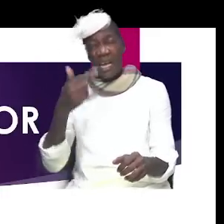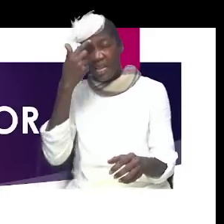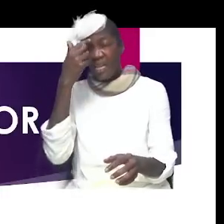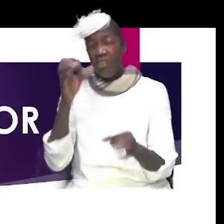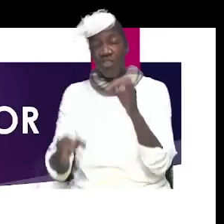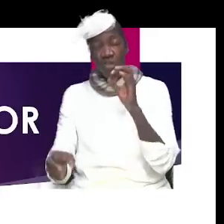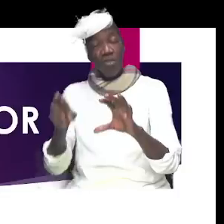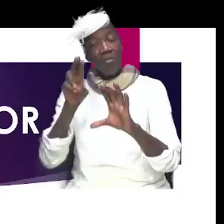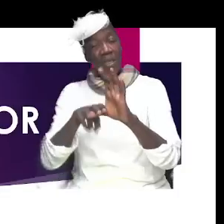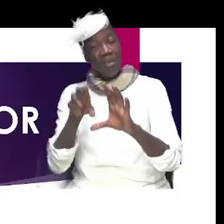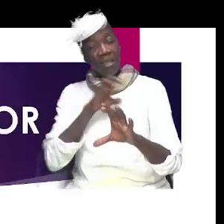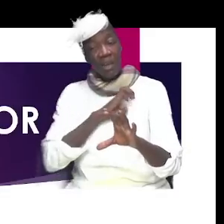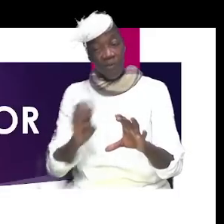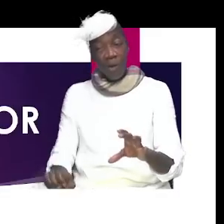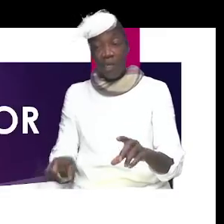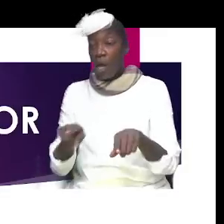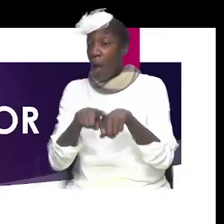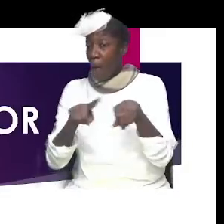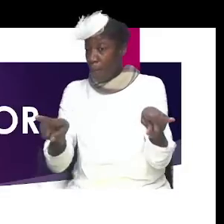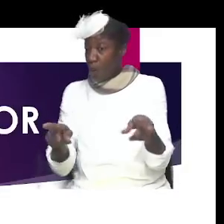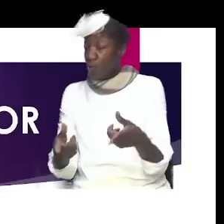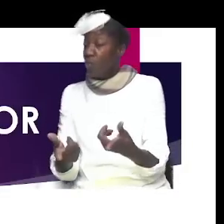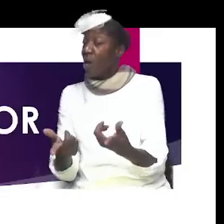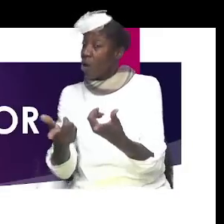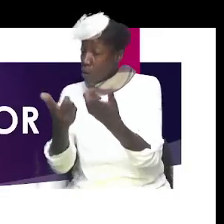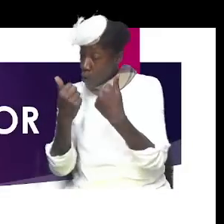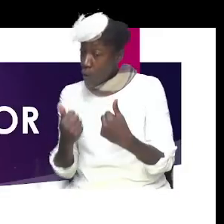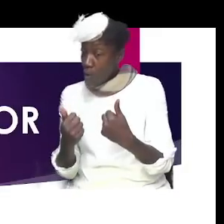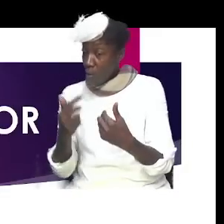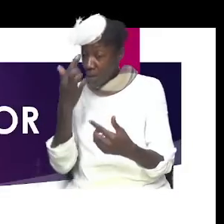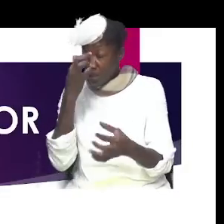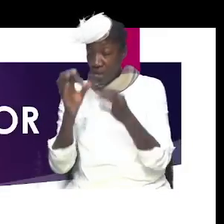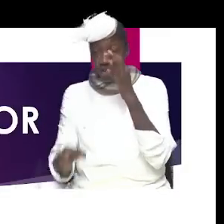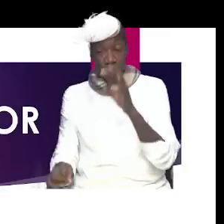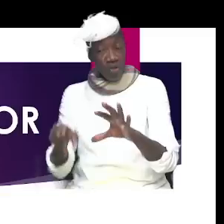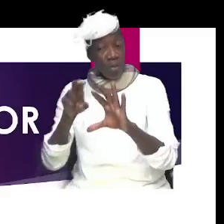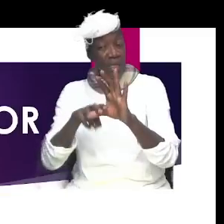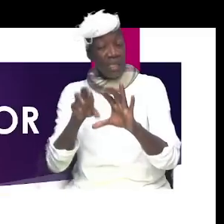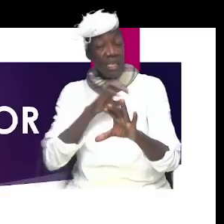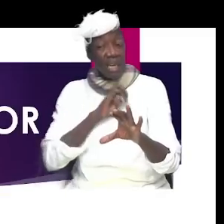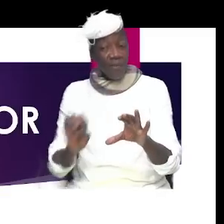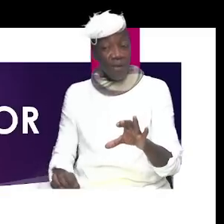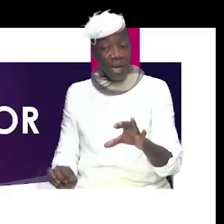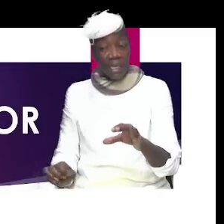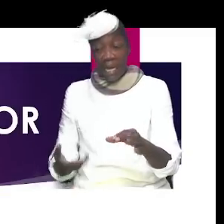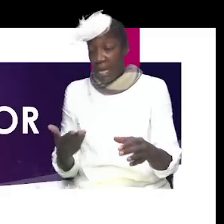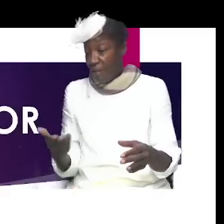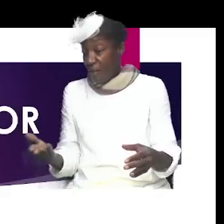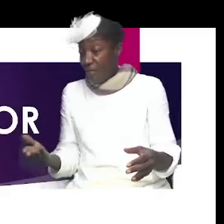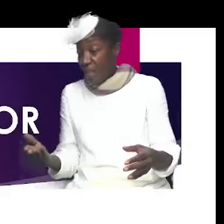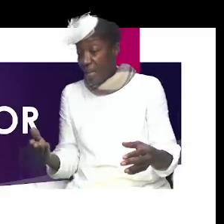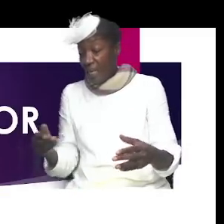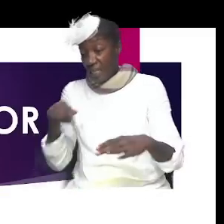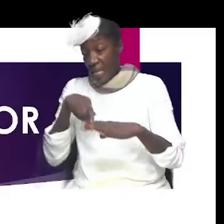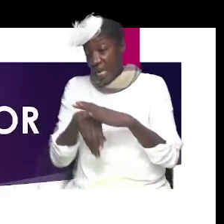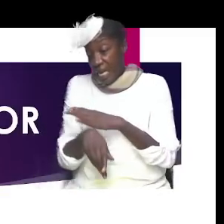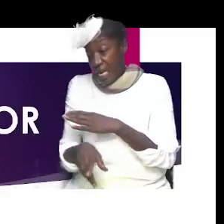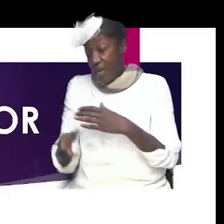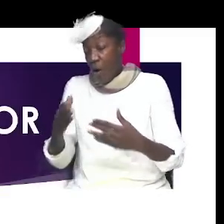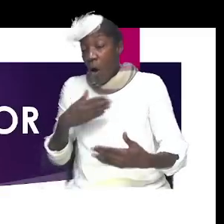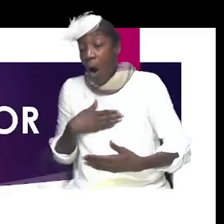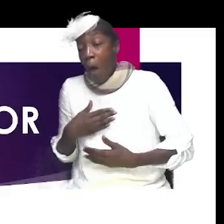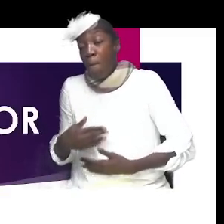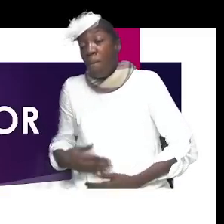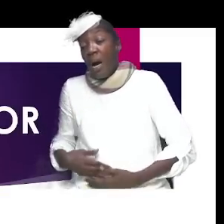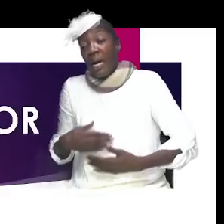of Christ. But what will come up at the judgment seat of Christ are the things done in our body in this life since